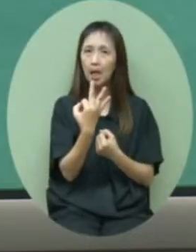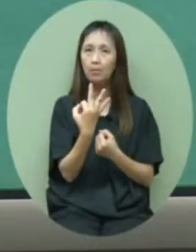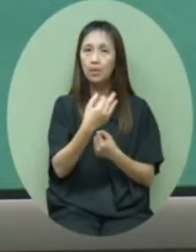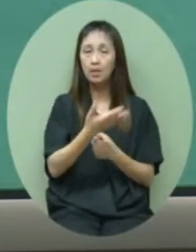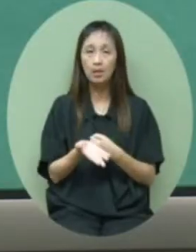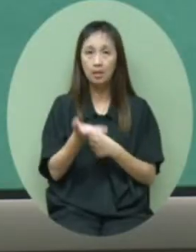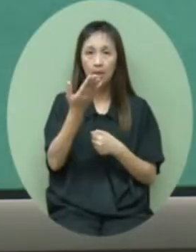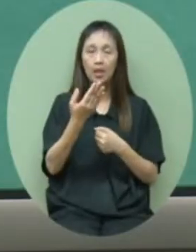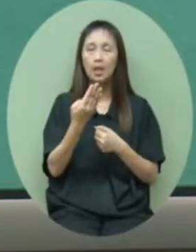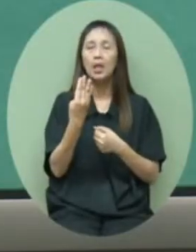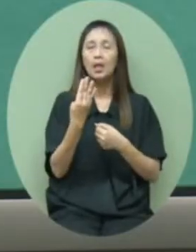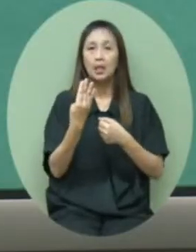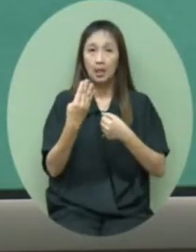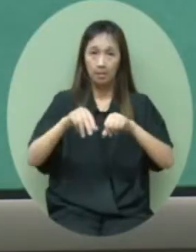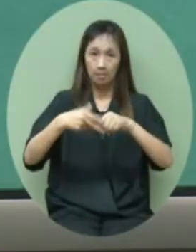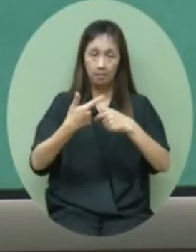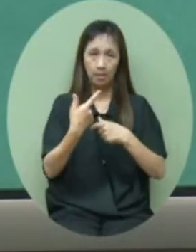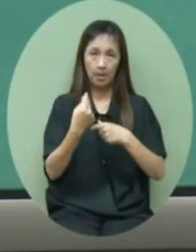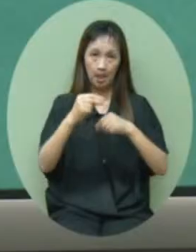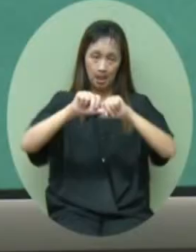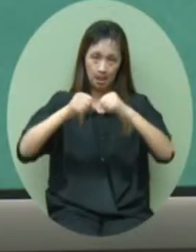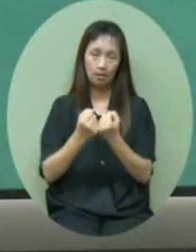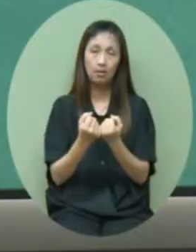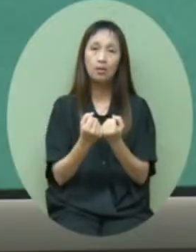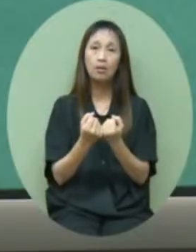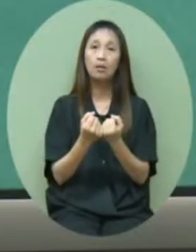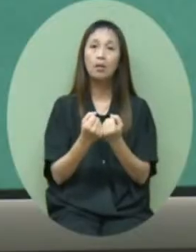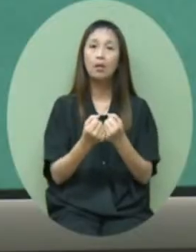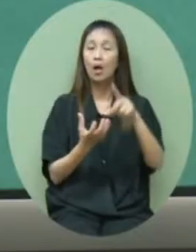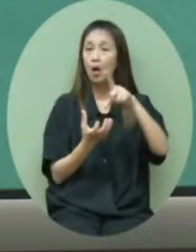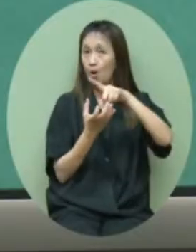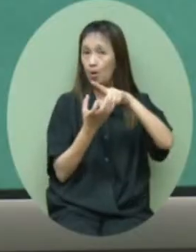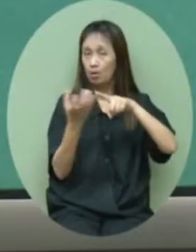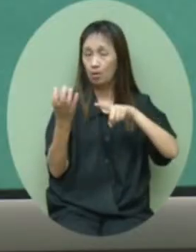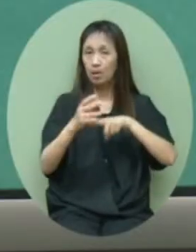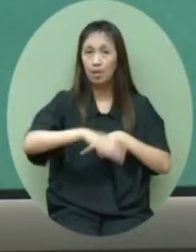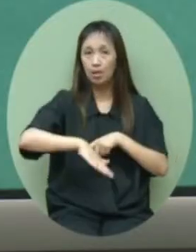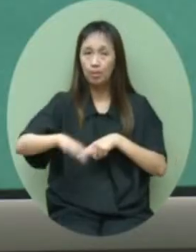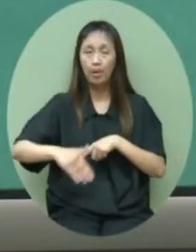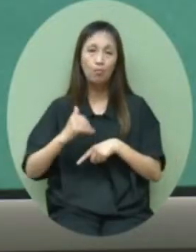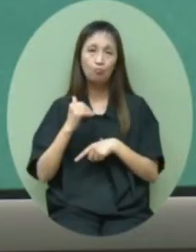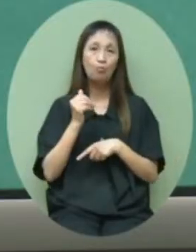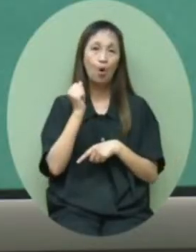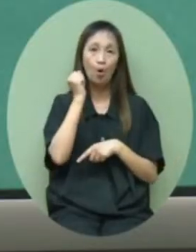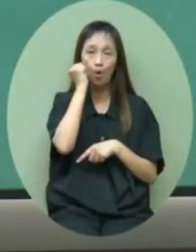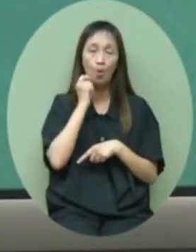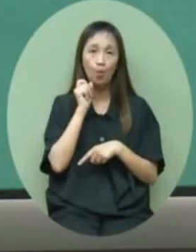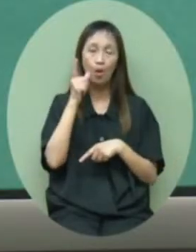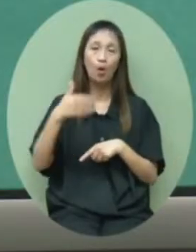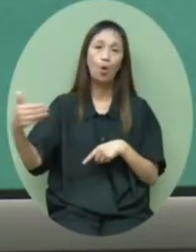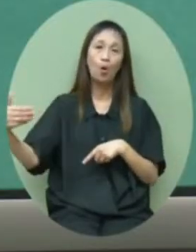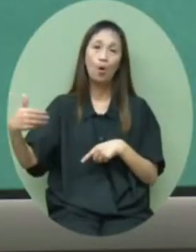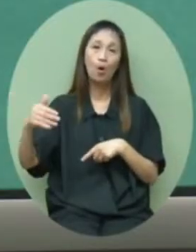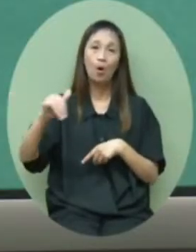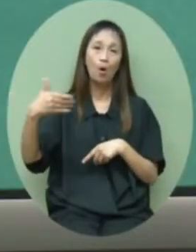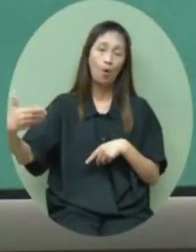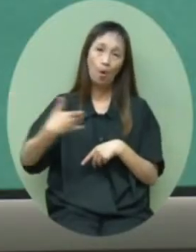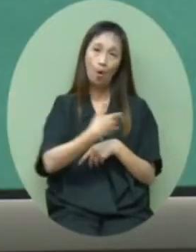there will be 20% discount. 3 to 4 persons, 30% discount. On the 1st of July, at the